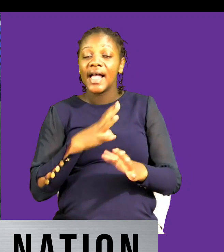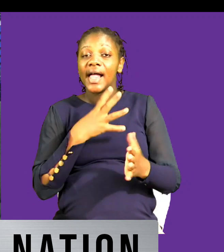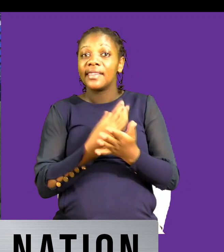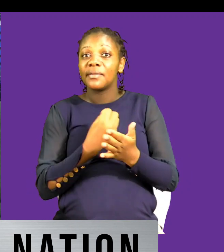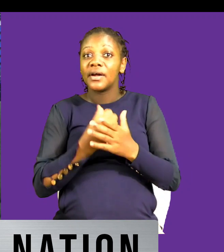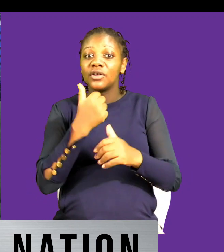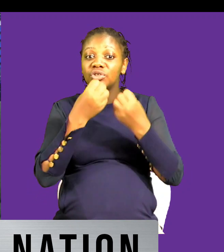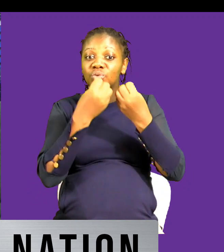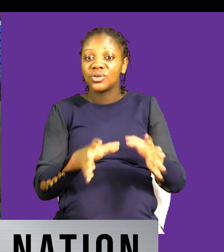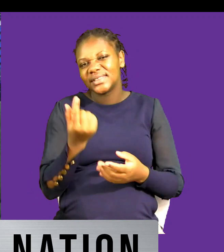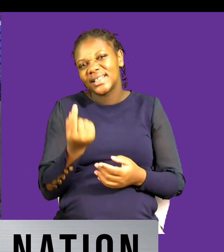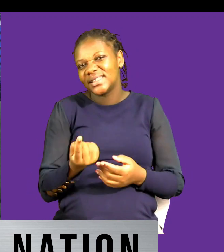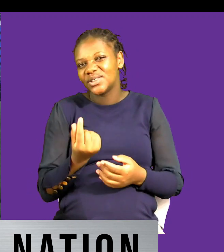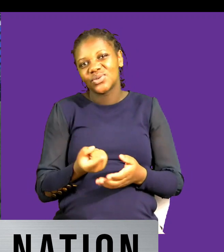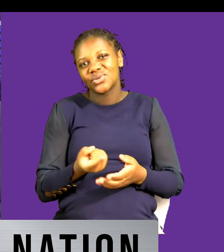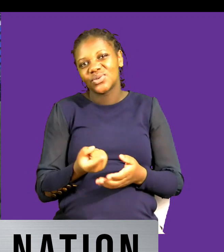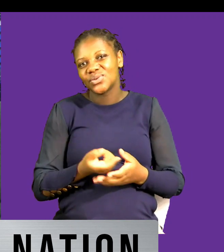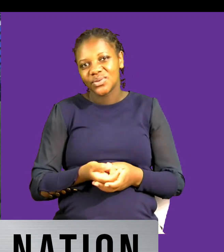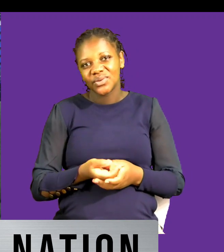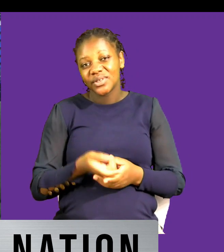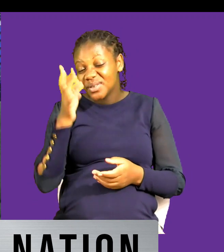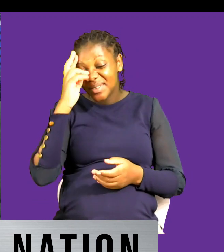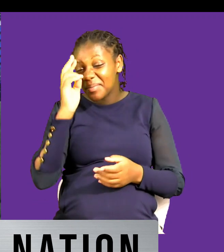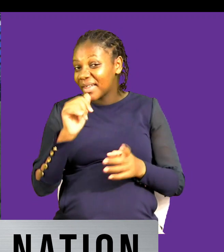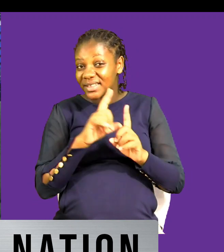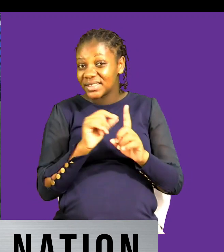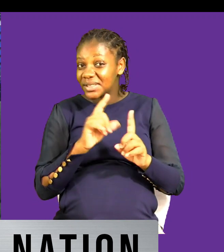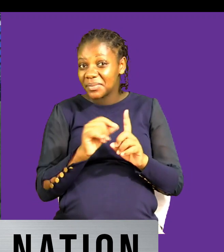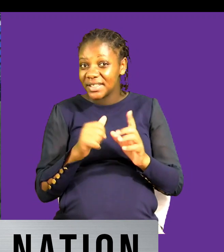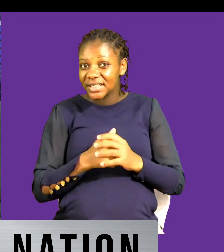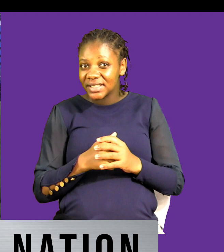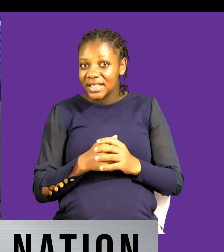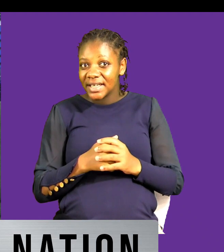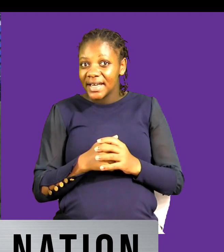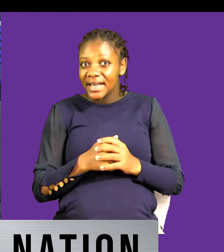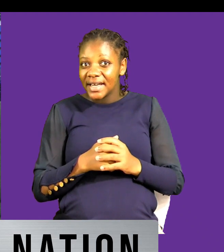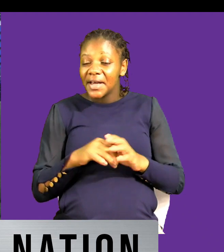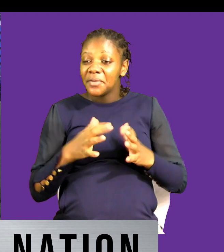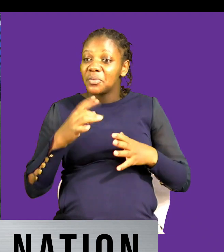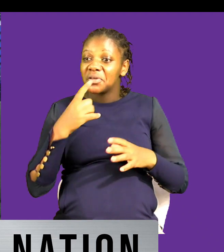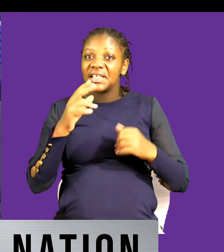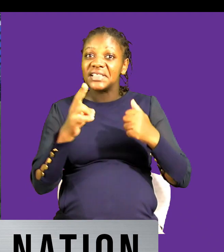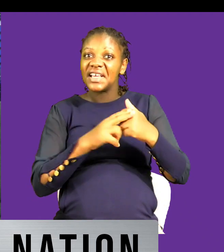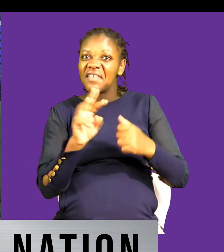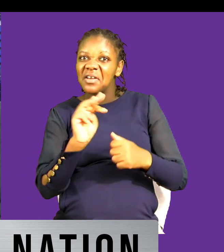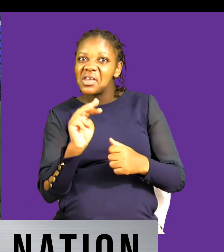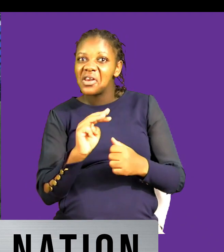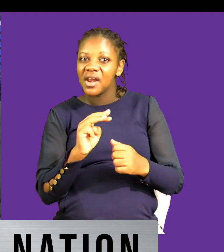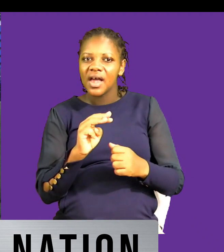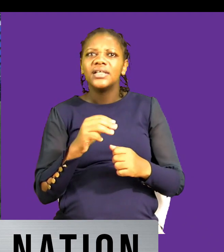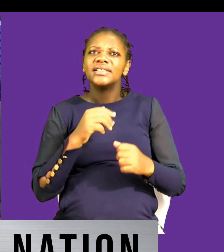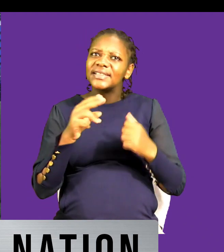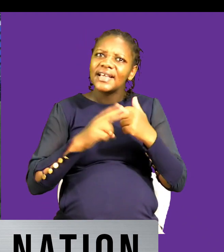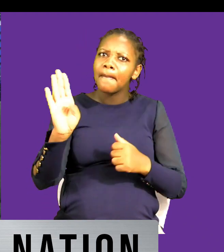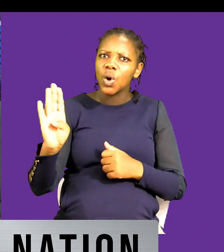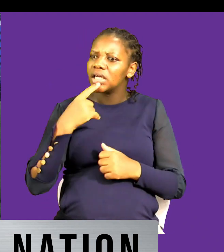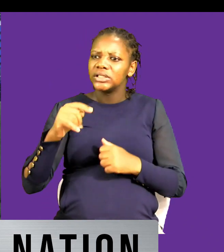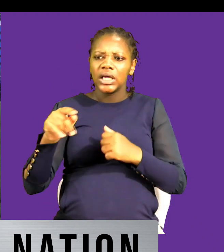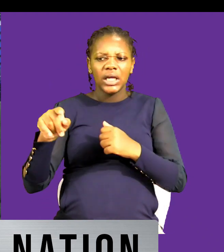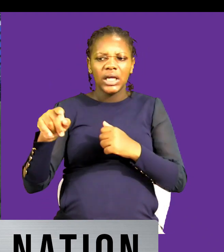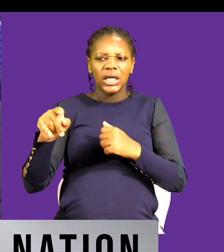lost is little. We remember these statements, John. Right. We remember 7 million is not a lot. We remember 7 billion is not a lot. We remember